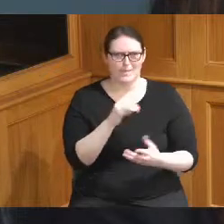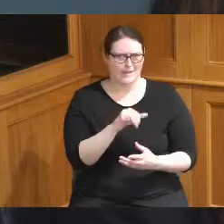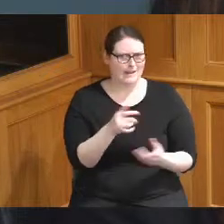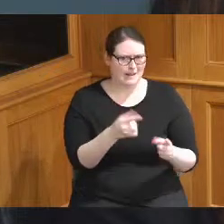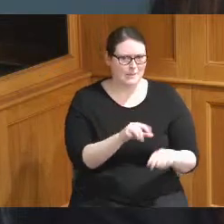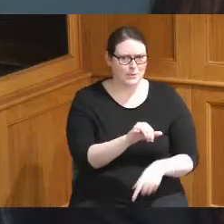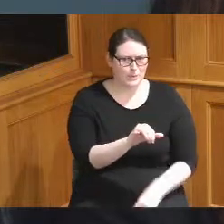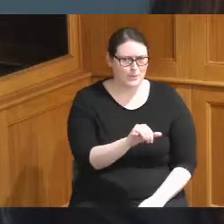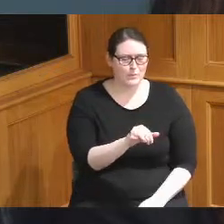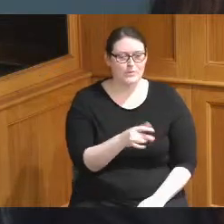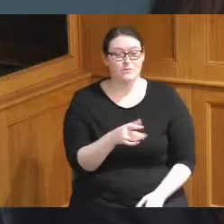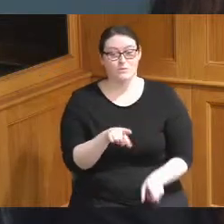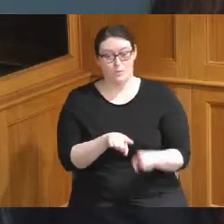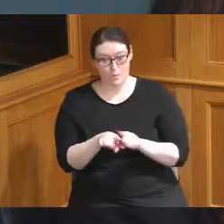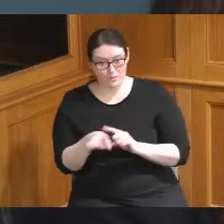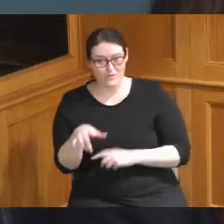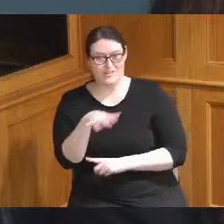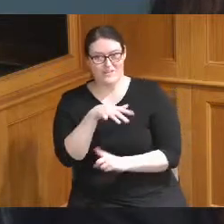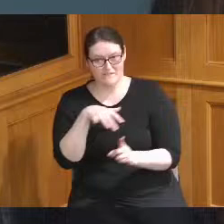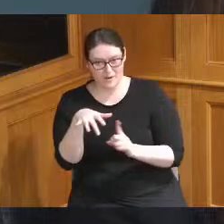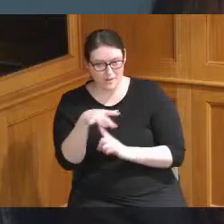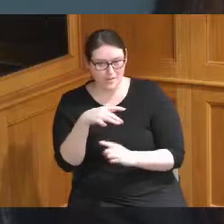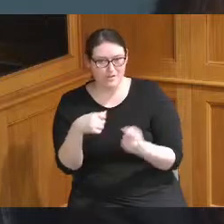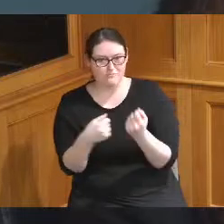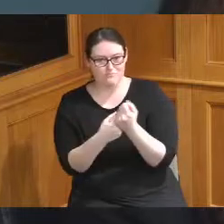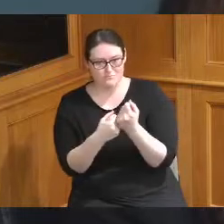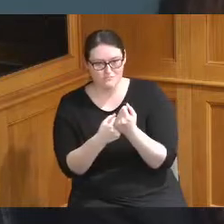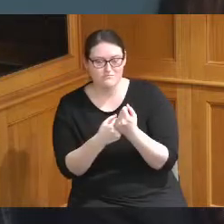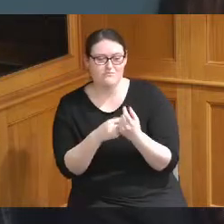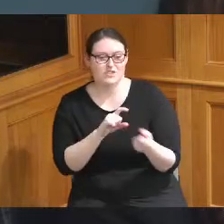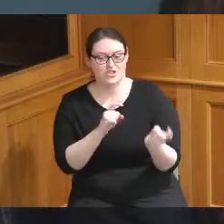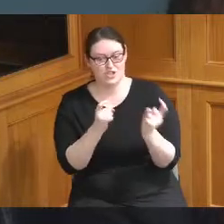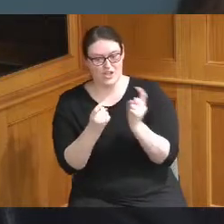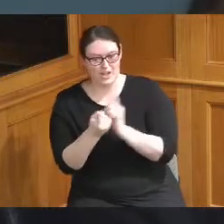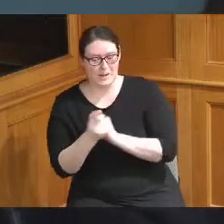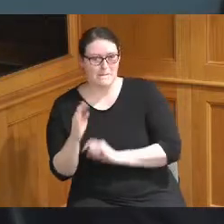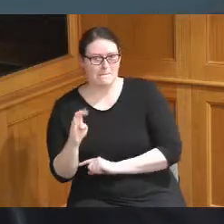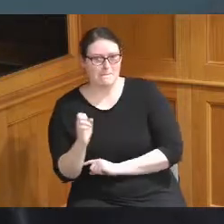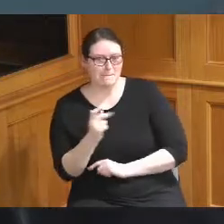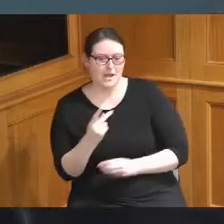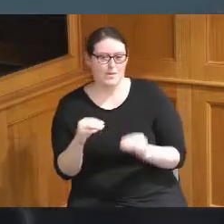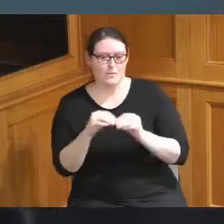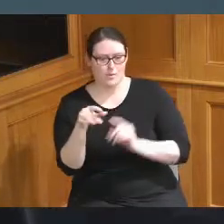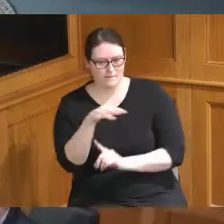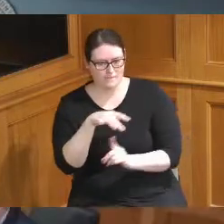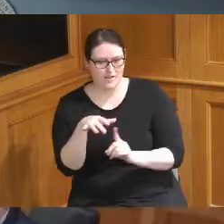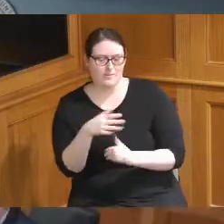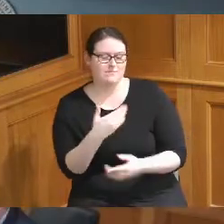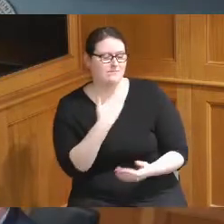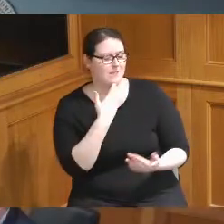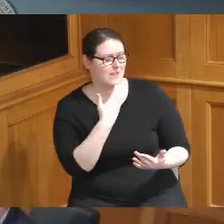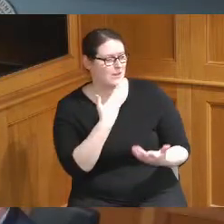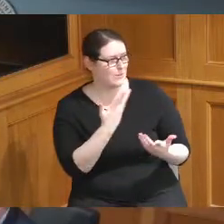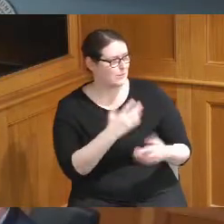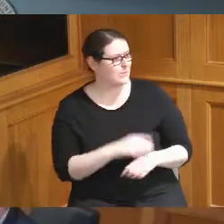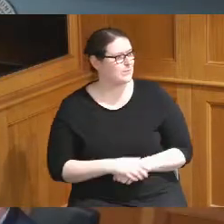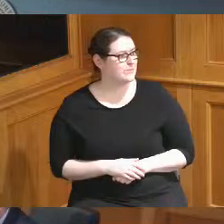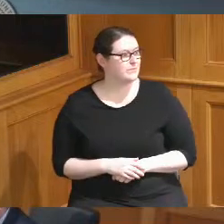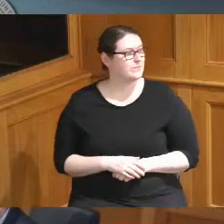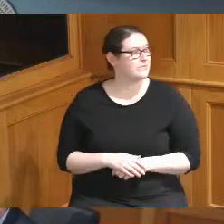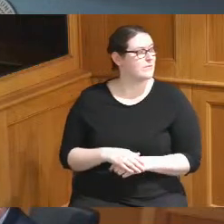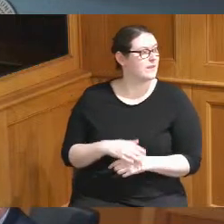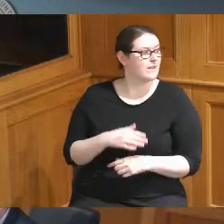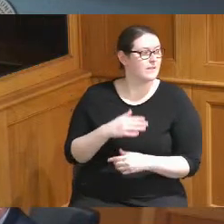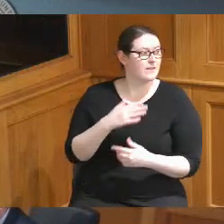the positive environmental impact. So that's a great thing. So, that's all I have. Thank you. So,